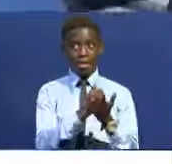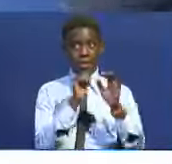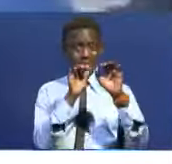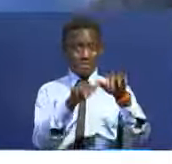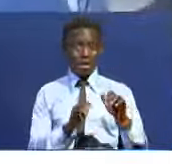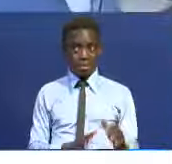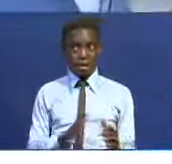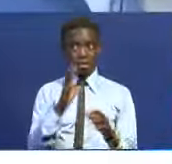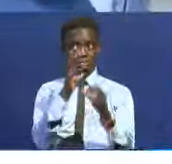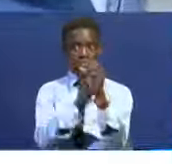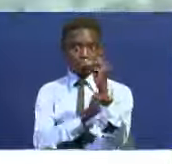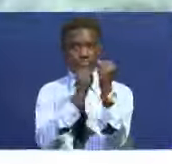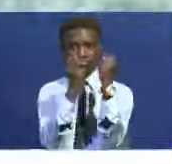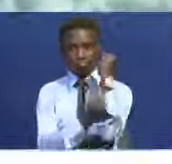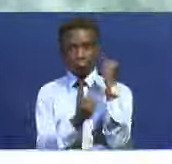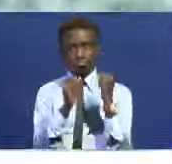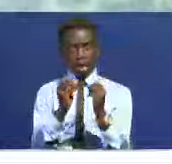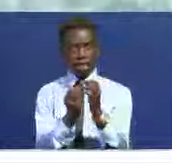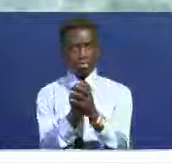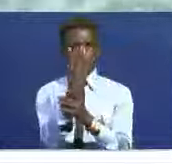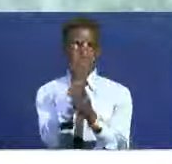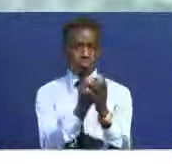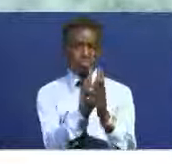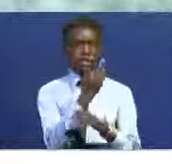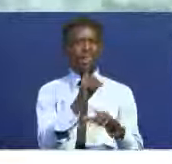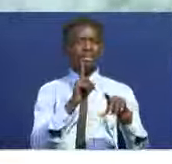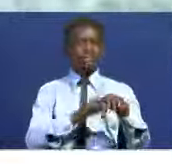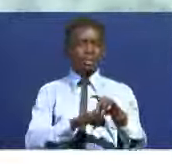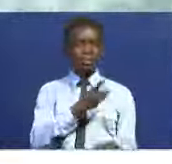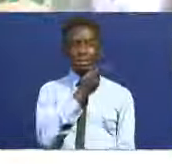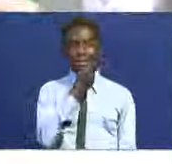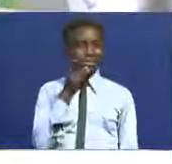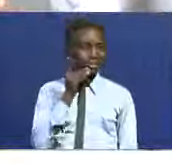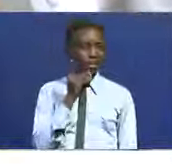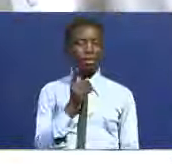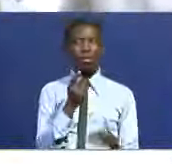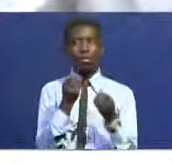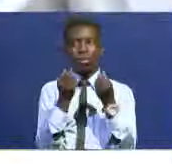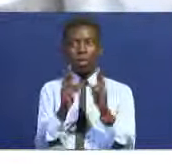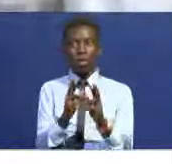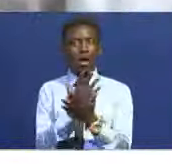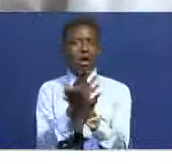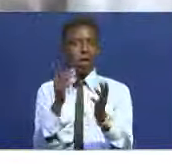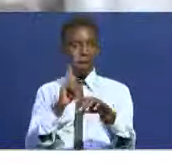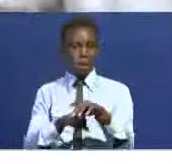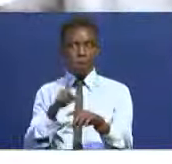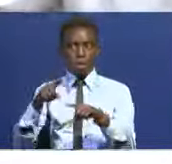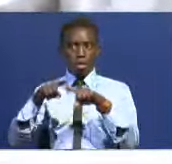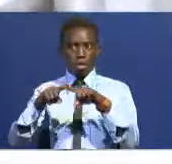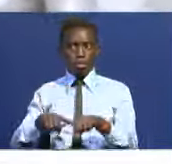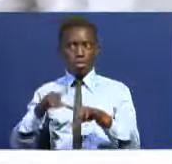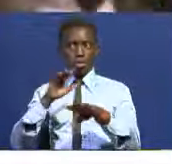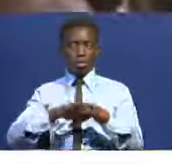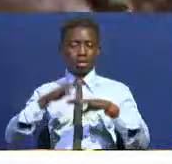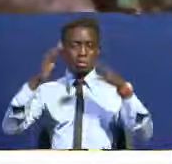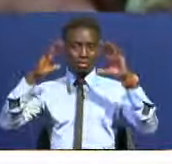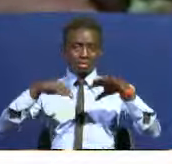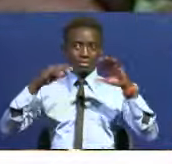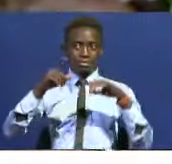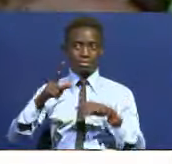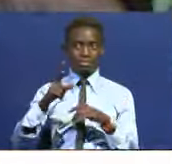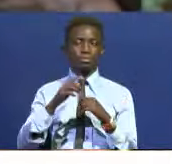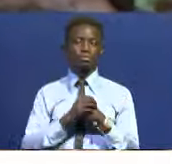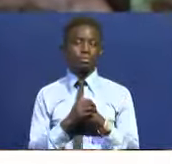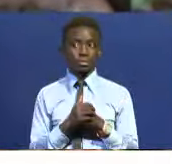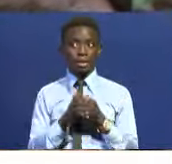their crops even during the dry seasons, unlike before when they relied on rain-fed agriculture. With the